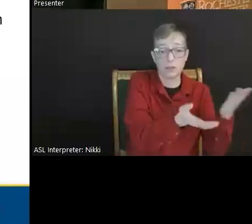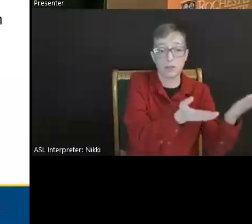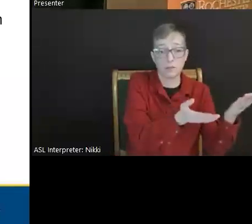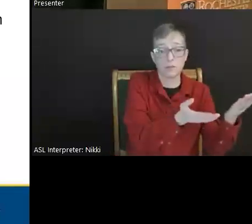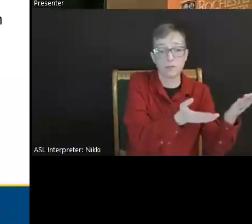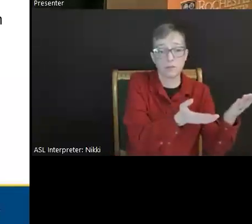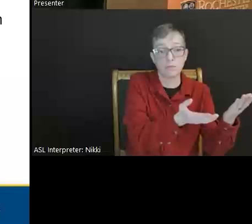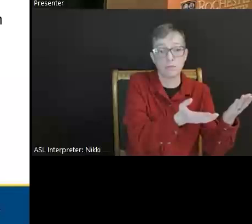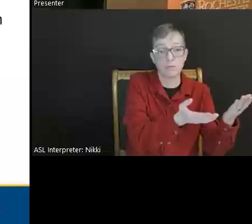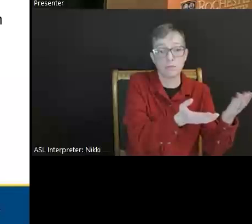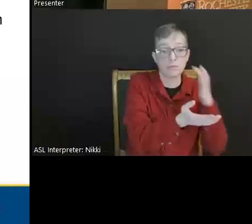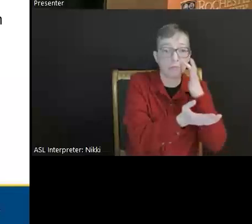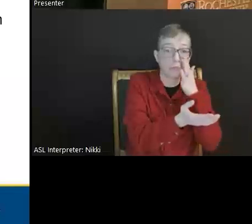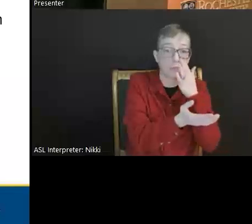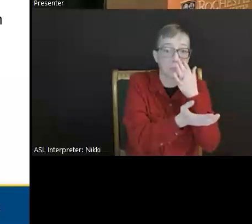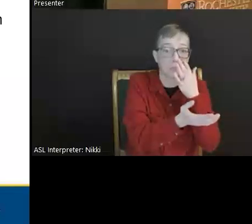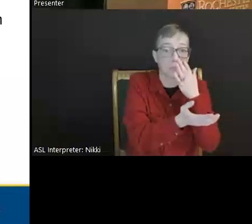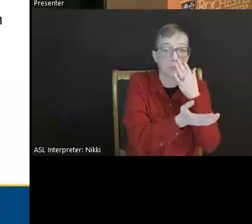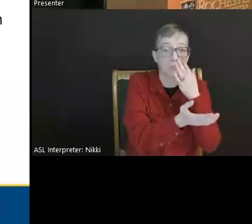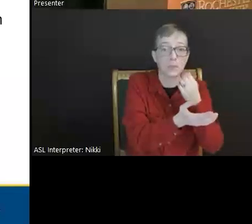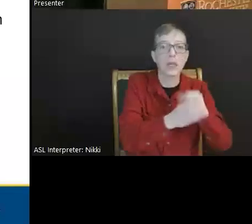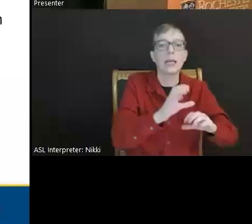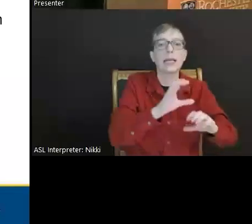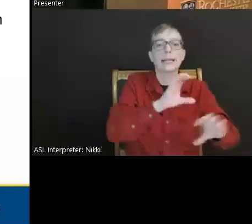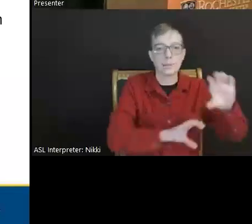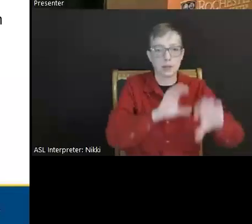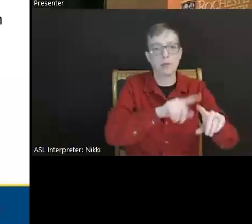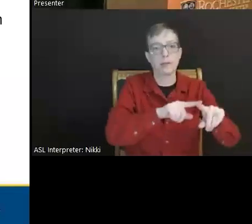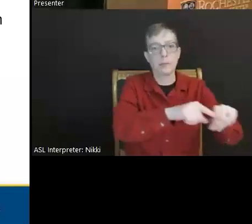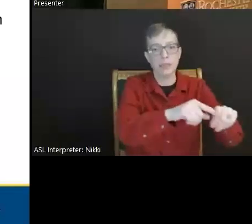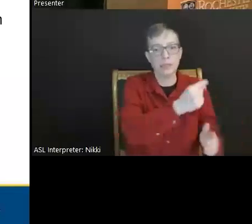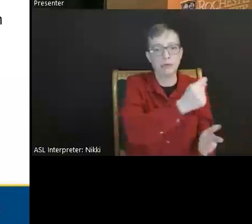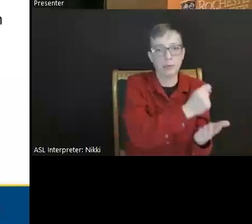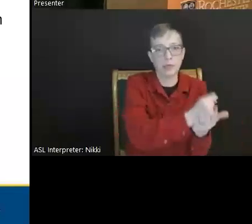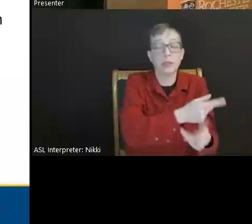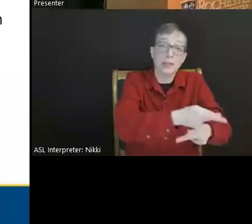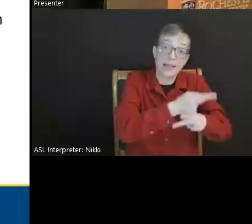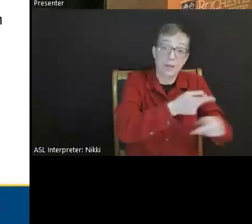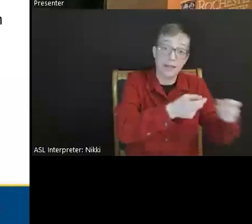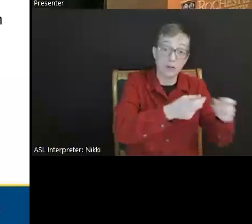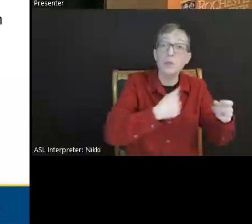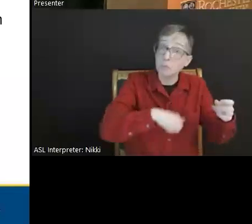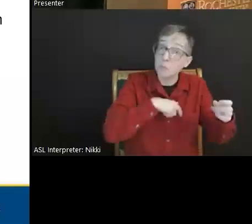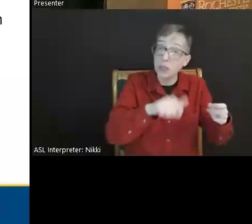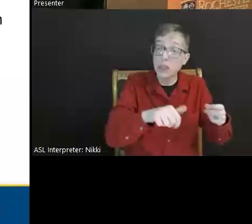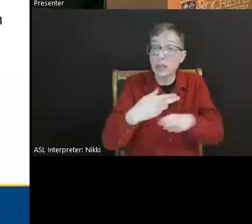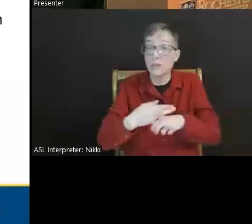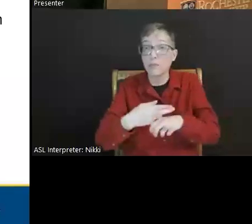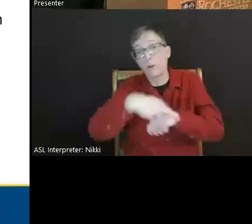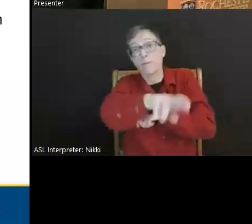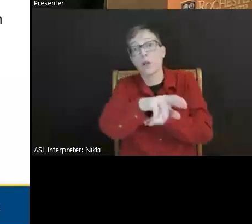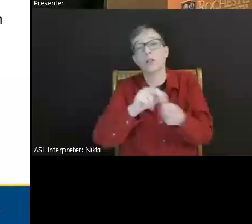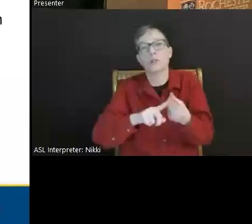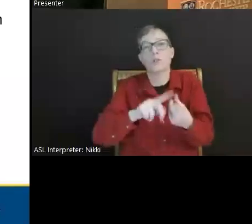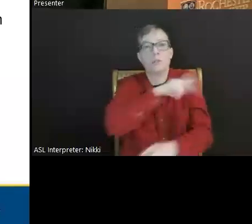and care management, are services that we can link patients to in the clinic if we're not providing them